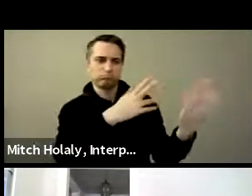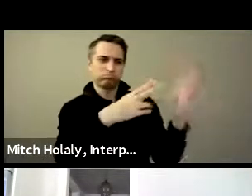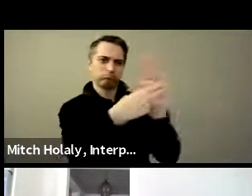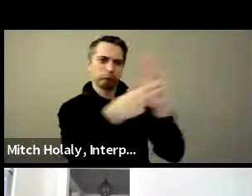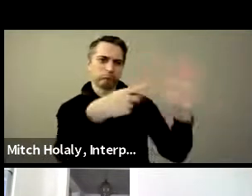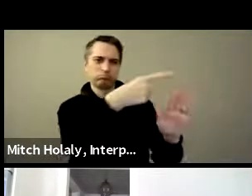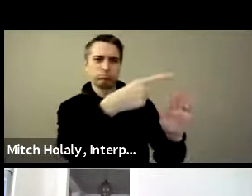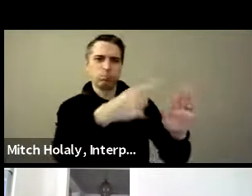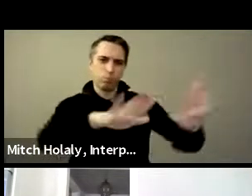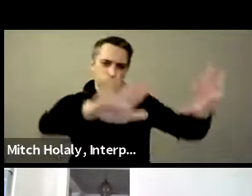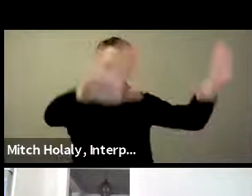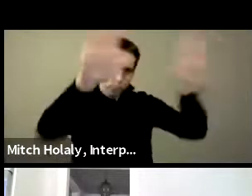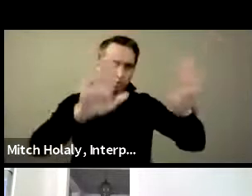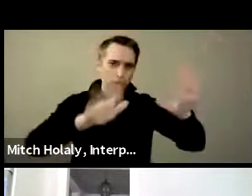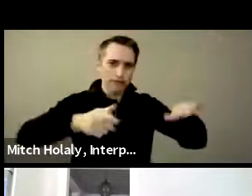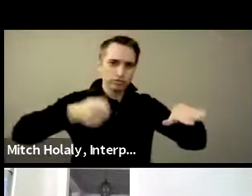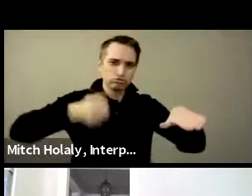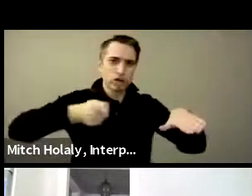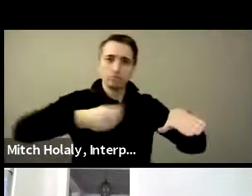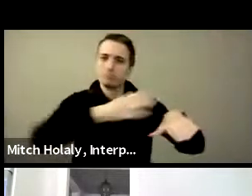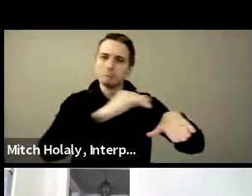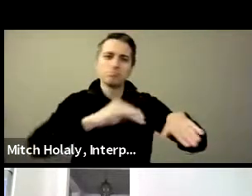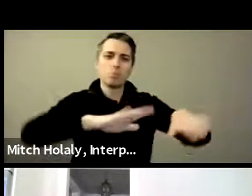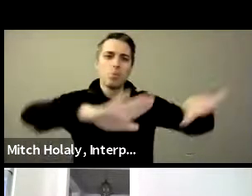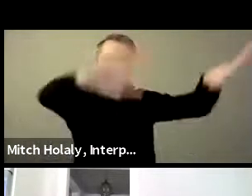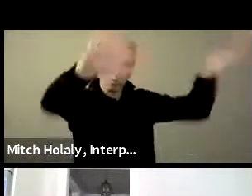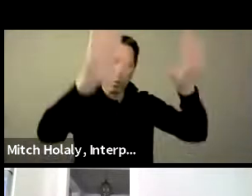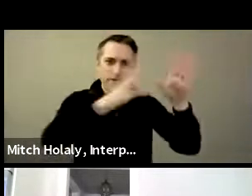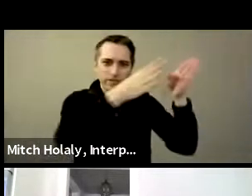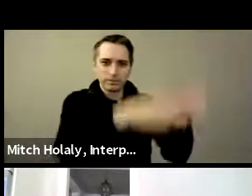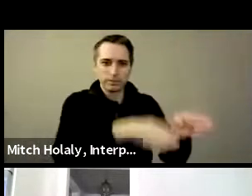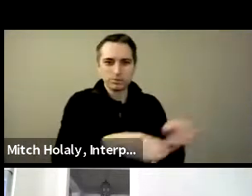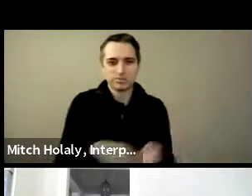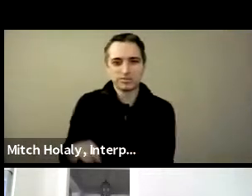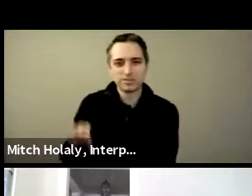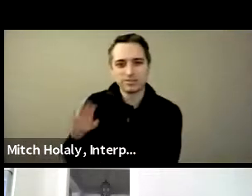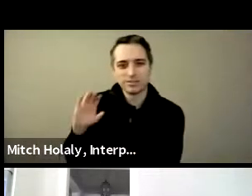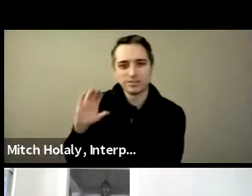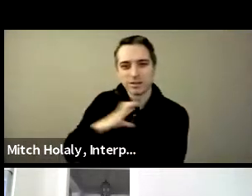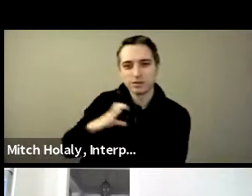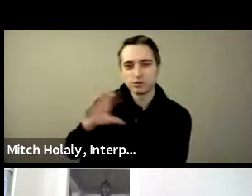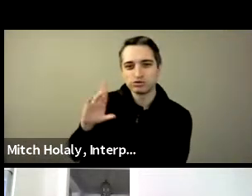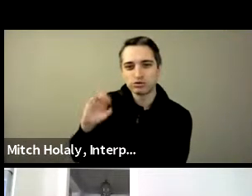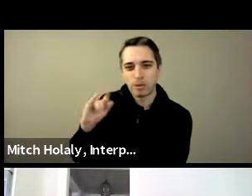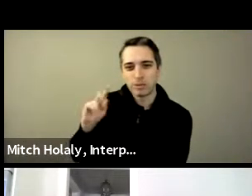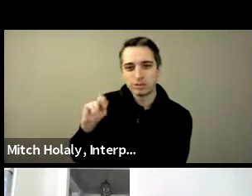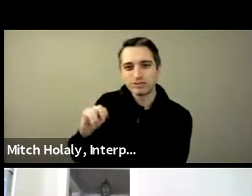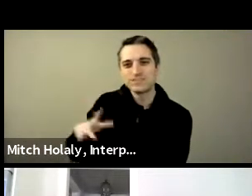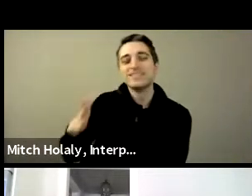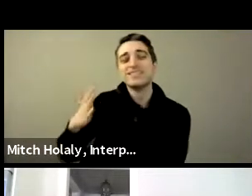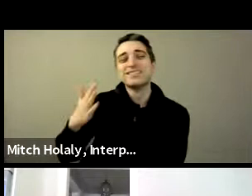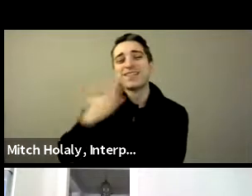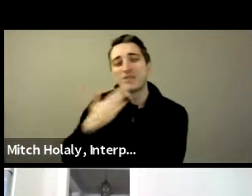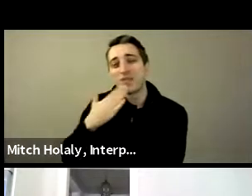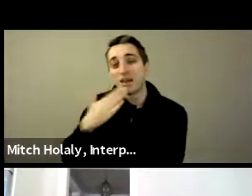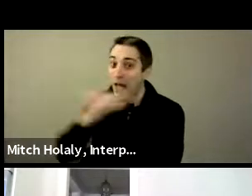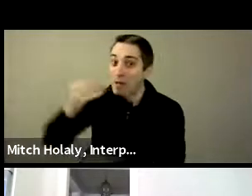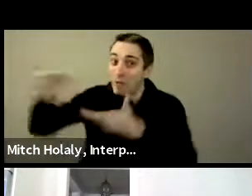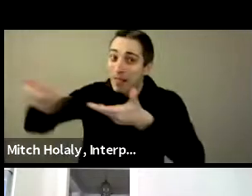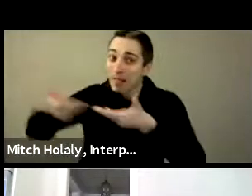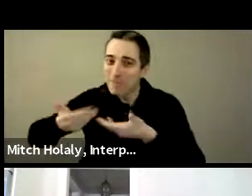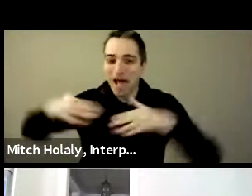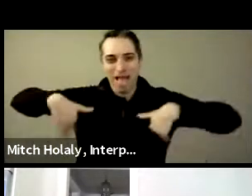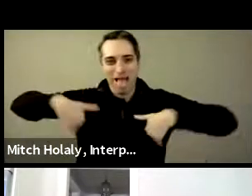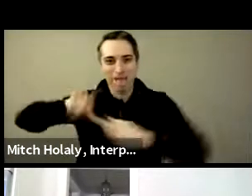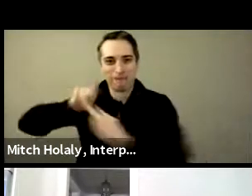judge and human being. Thank you very, very much. And welcome to the new commissioners. I haven't had a chance to really meet anyone.